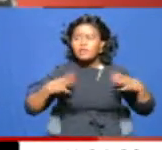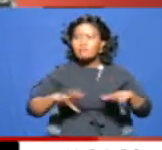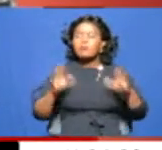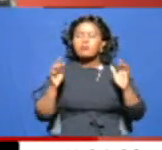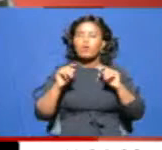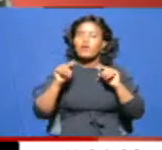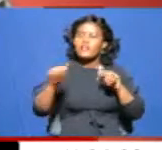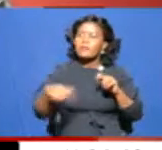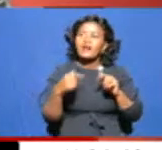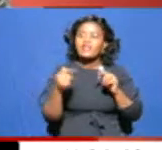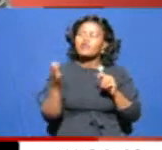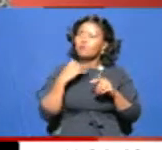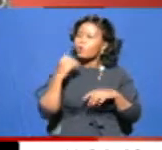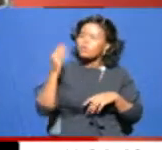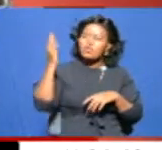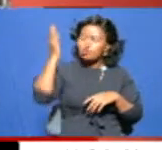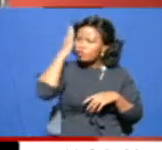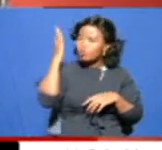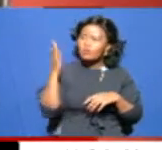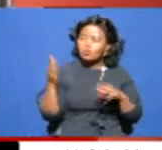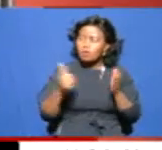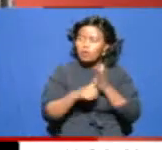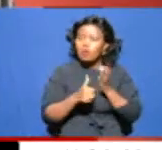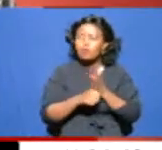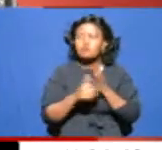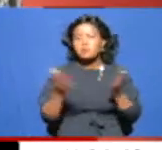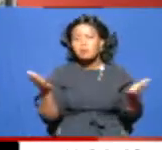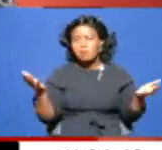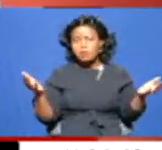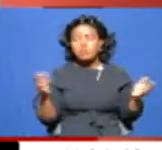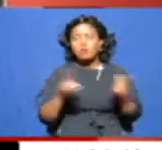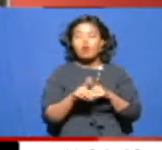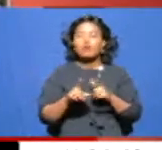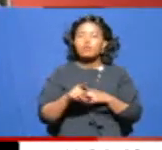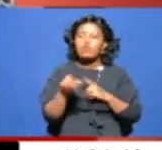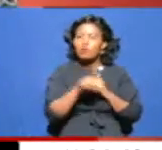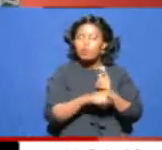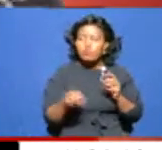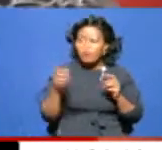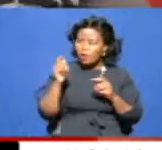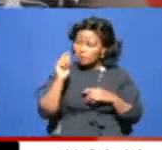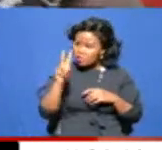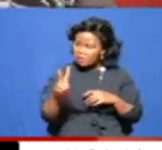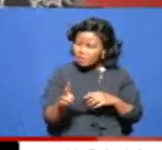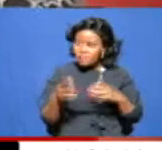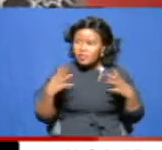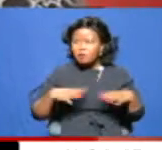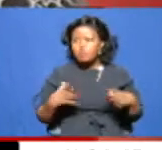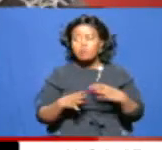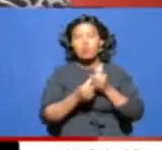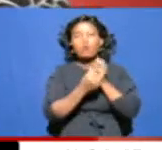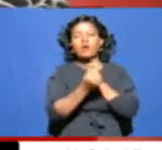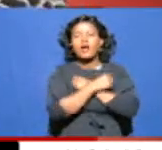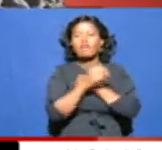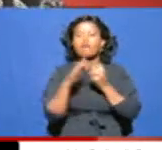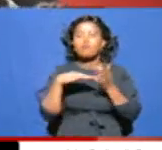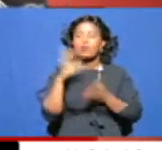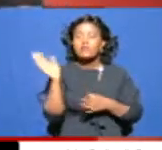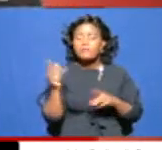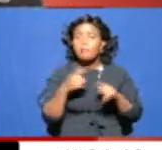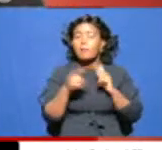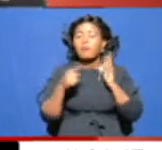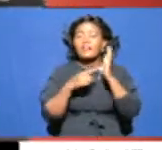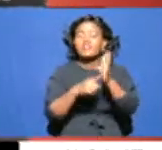for answers, and when you and we were live on TV, so you can feel that they associated themselves with the club. But look at the likes of FC Lepers Gombe,